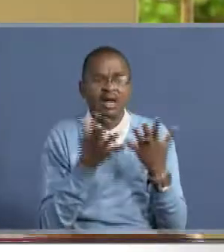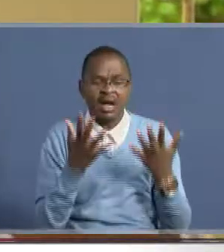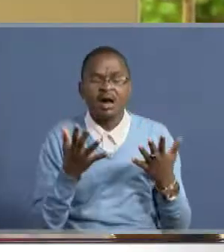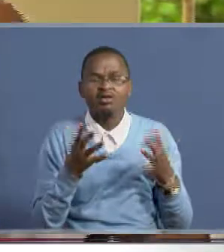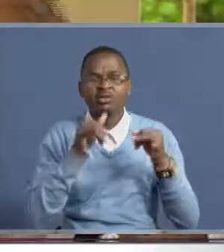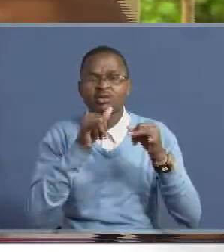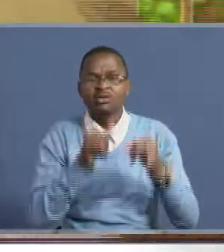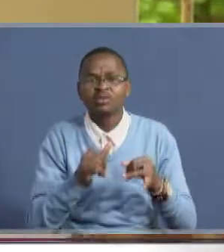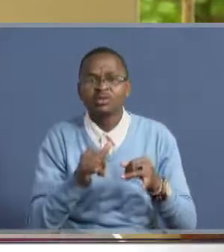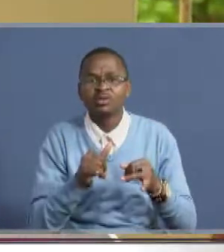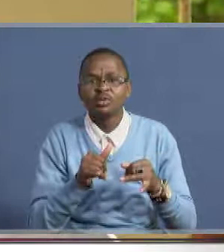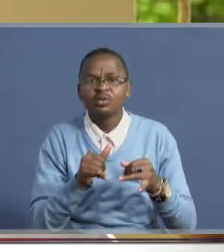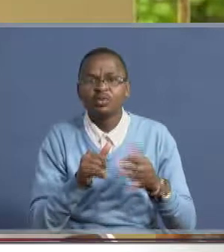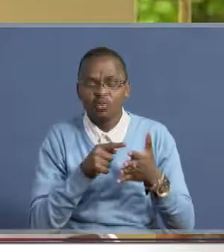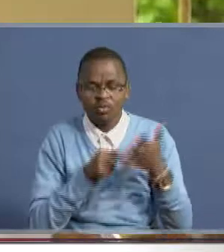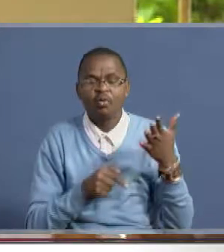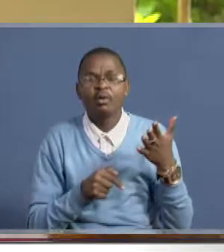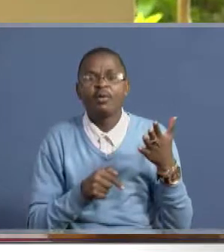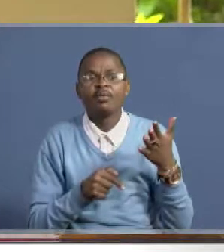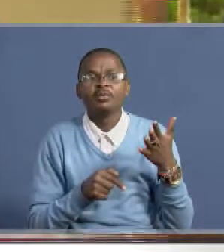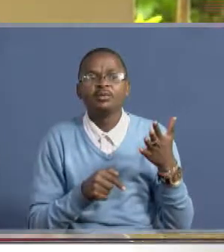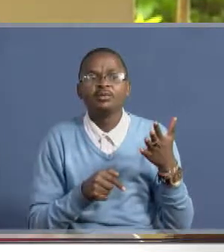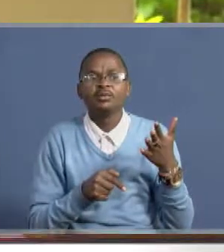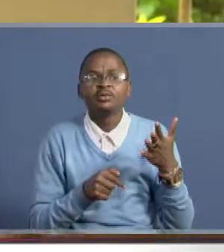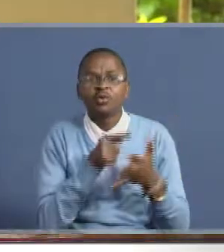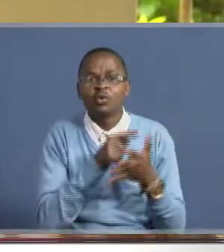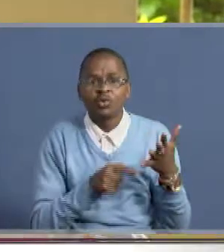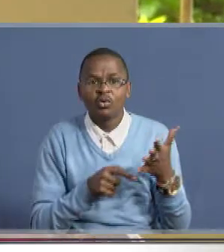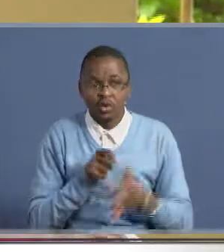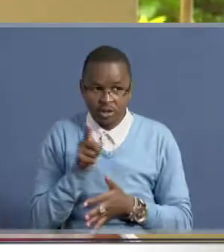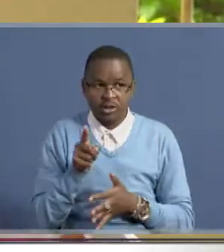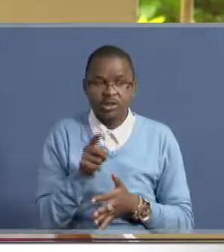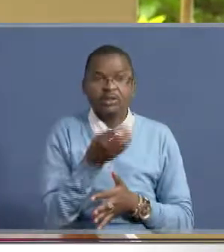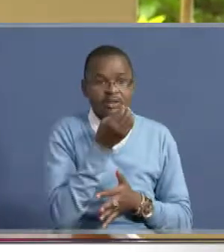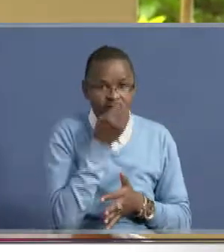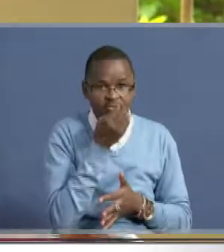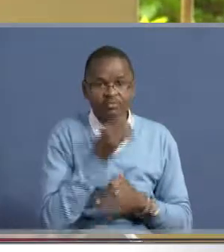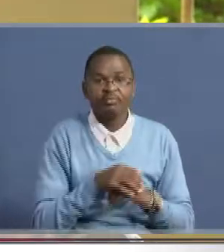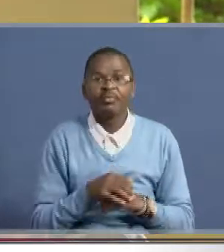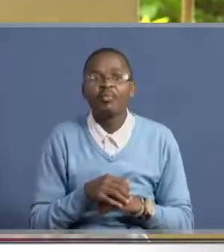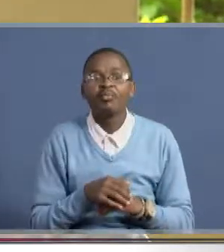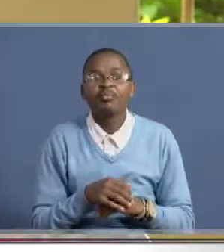he live, what he eat, what she or he eat.